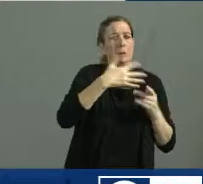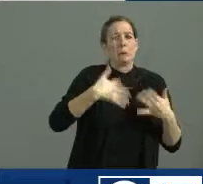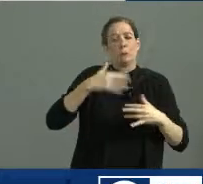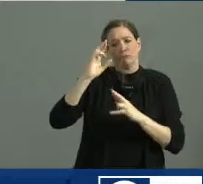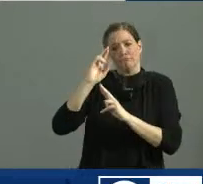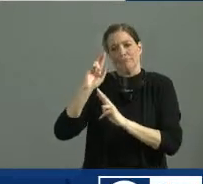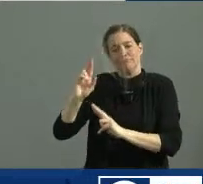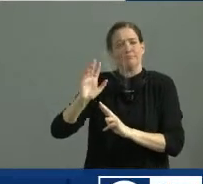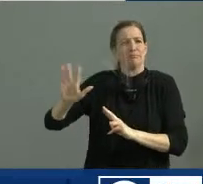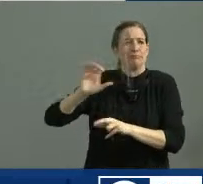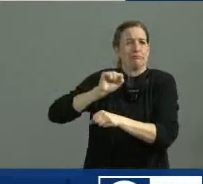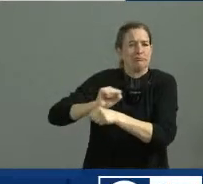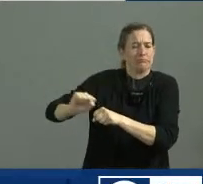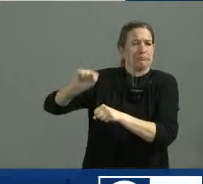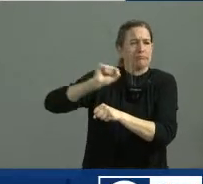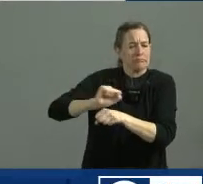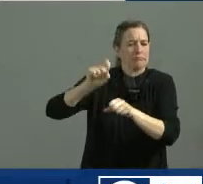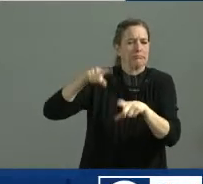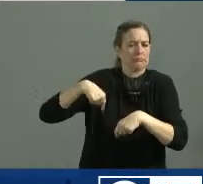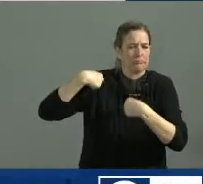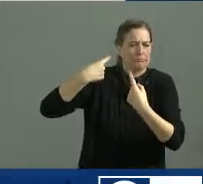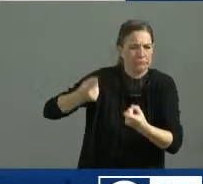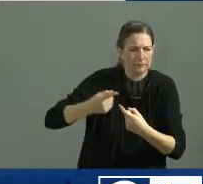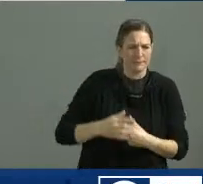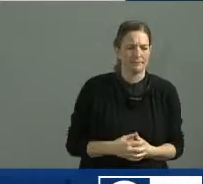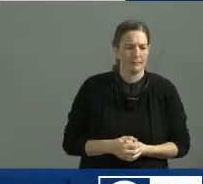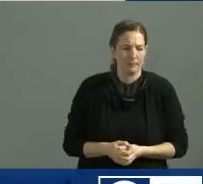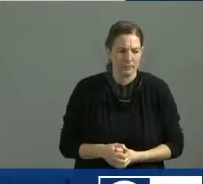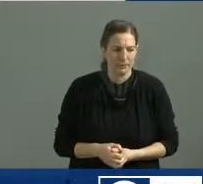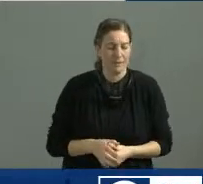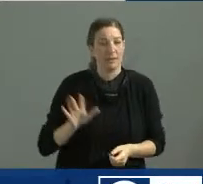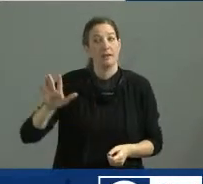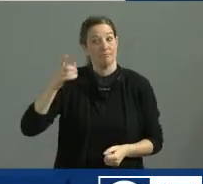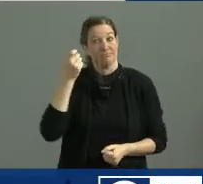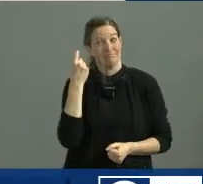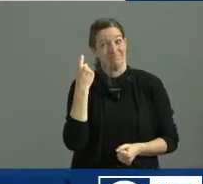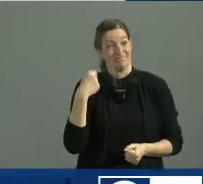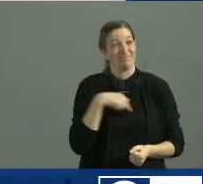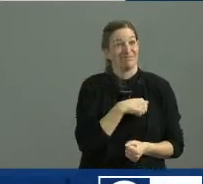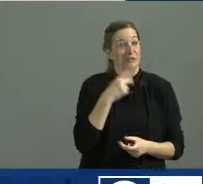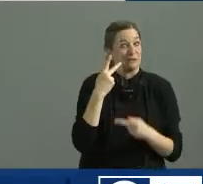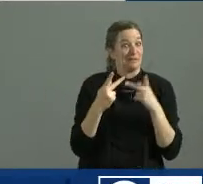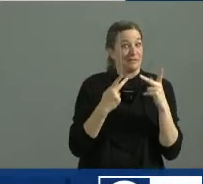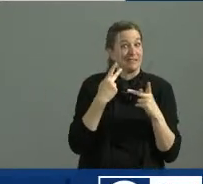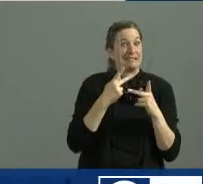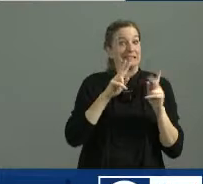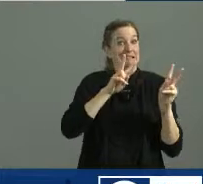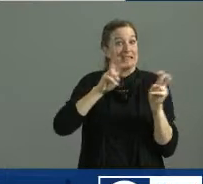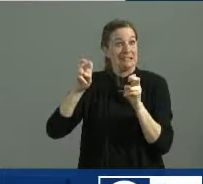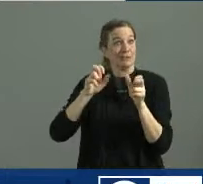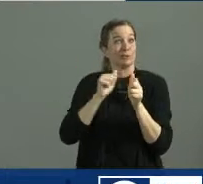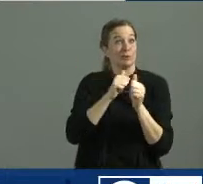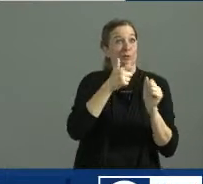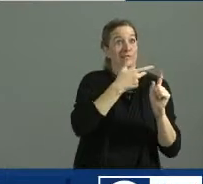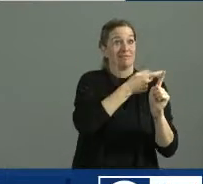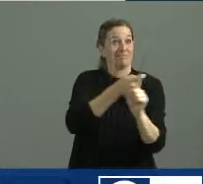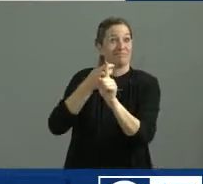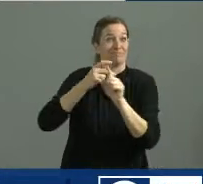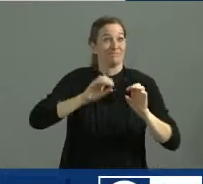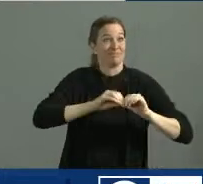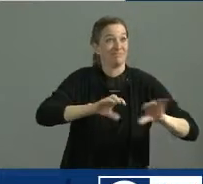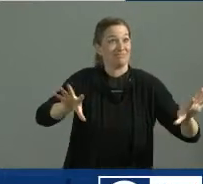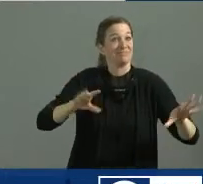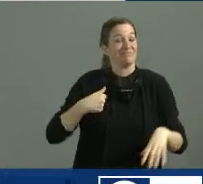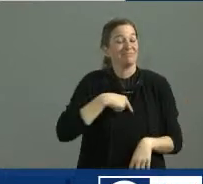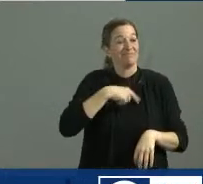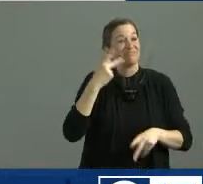we have seen some issues with the rollout, right? You know, you mentioned 126 Arizonans have received the vaccination,